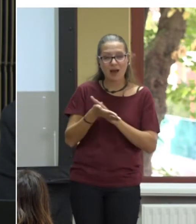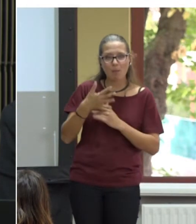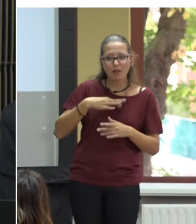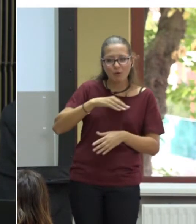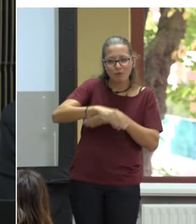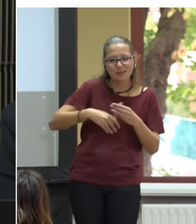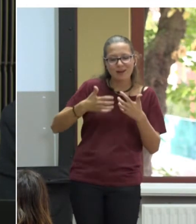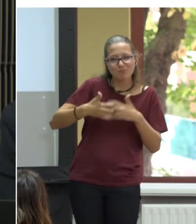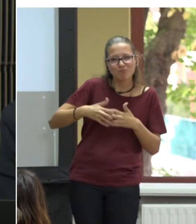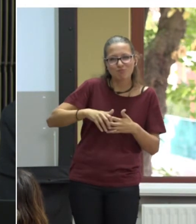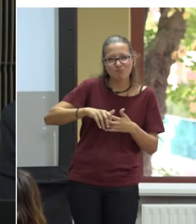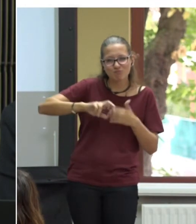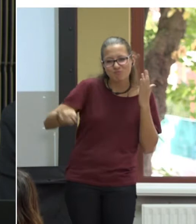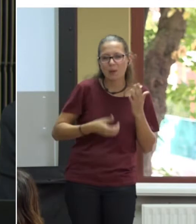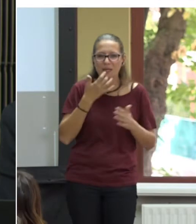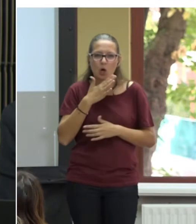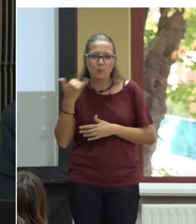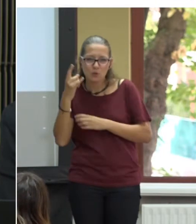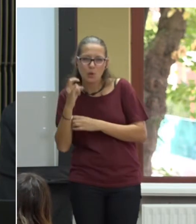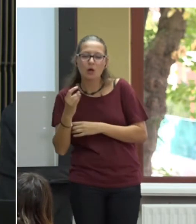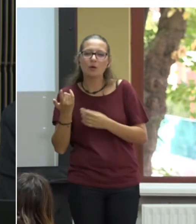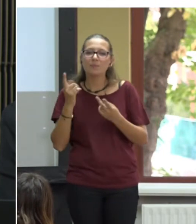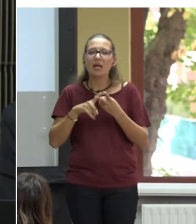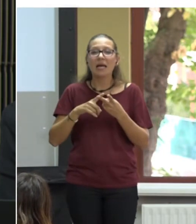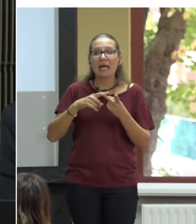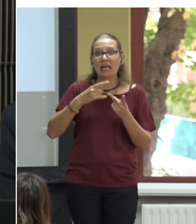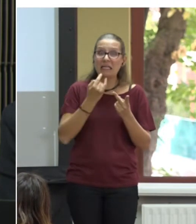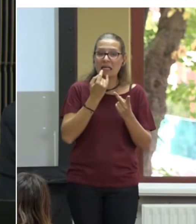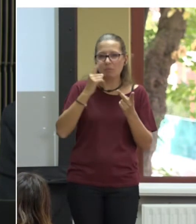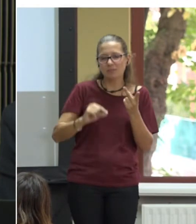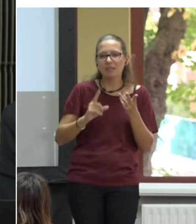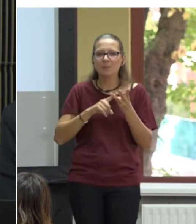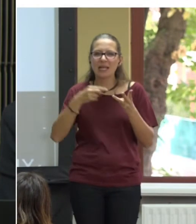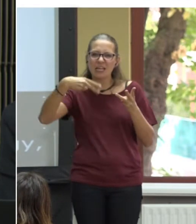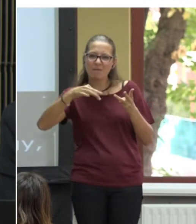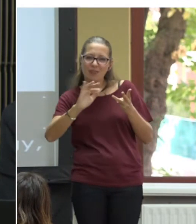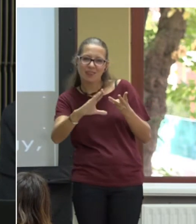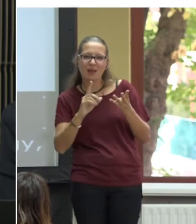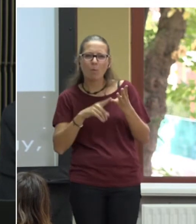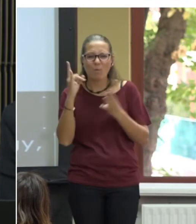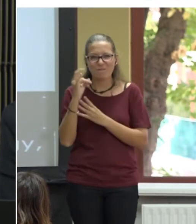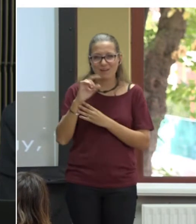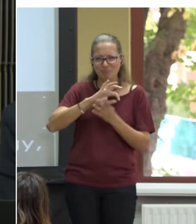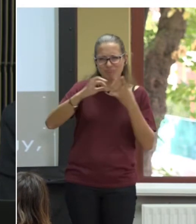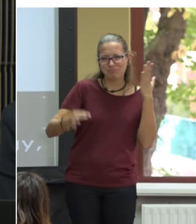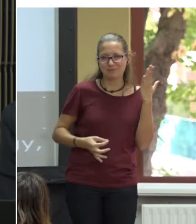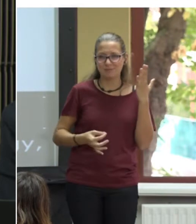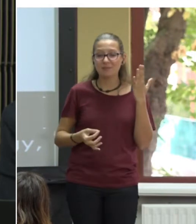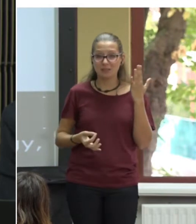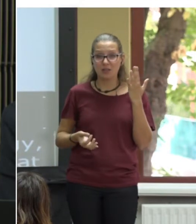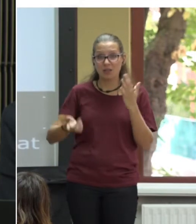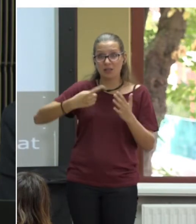Low Energy, a little bit of NFC. We should not forget that we are not there for the technology, but the technology is there for